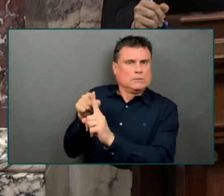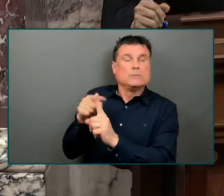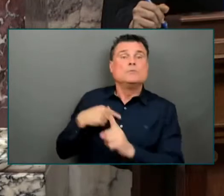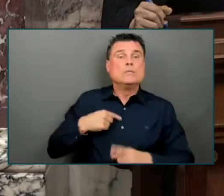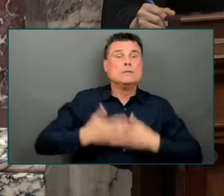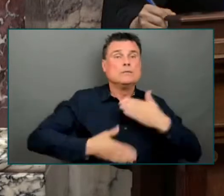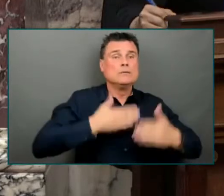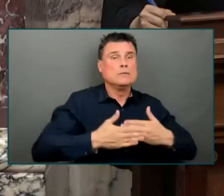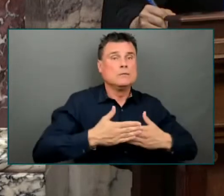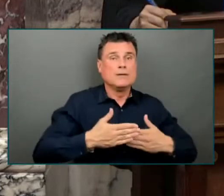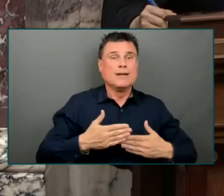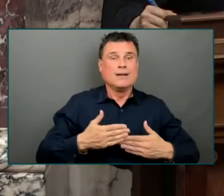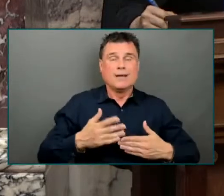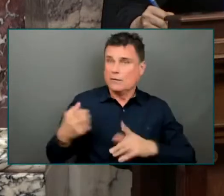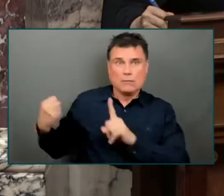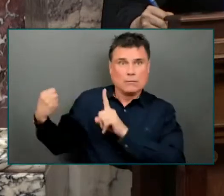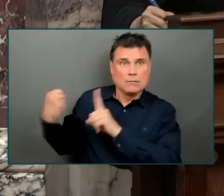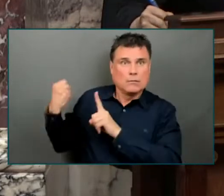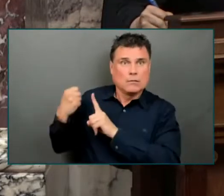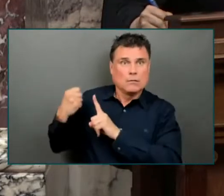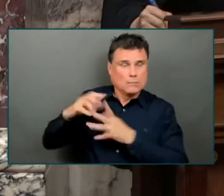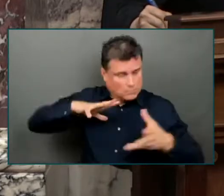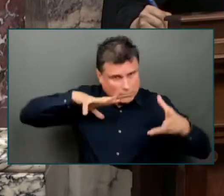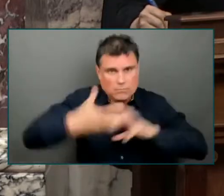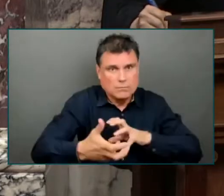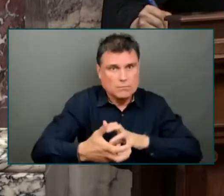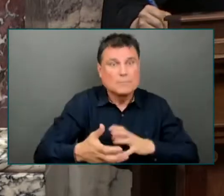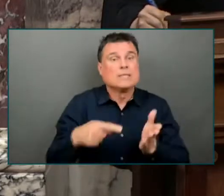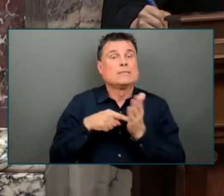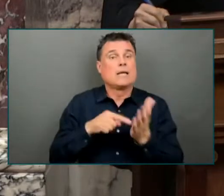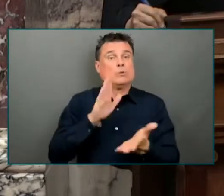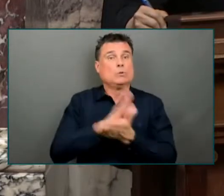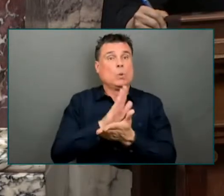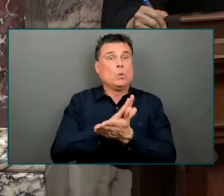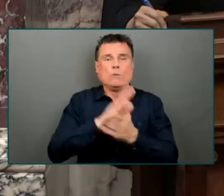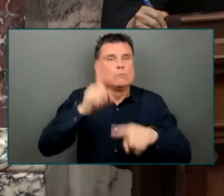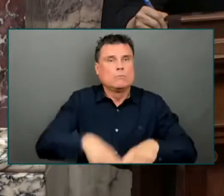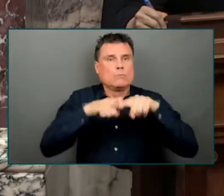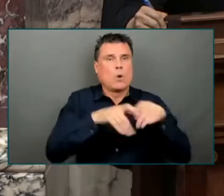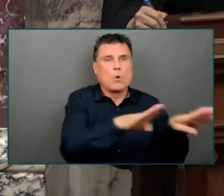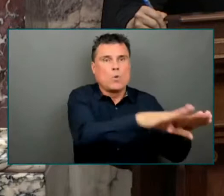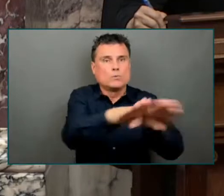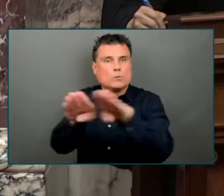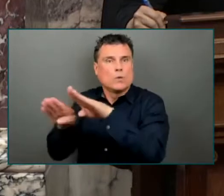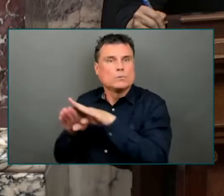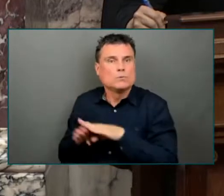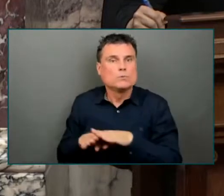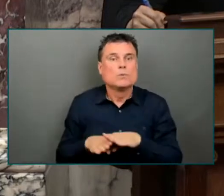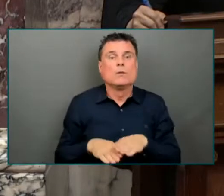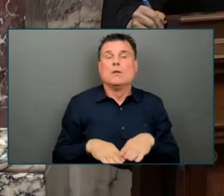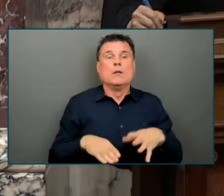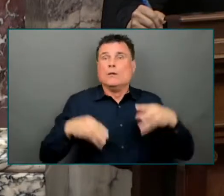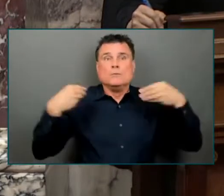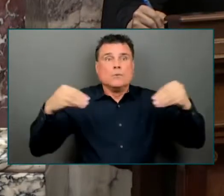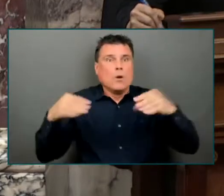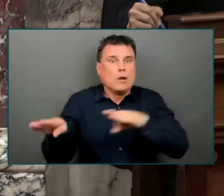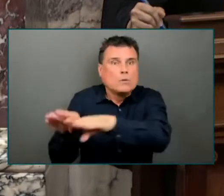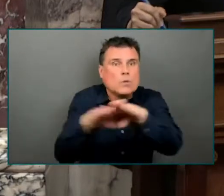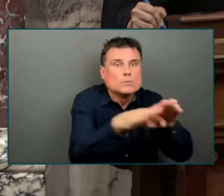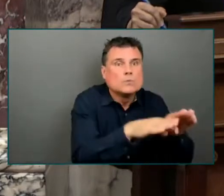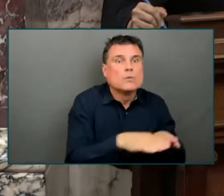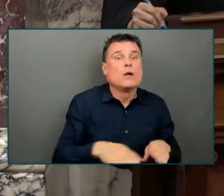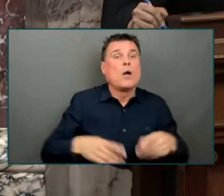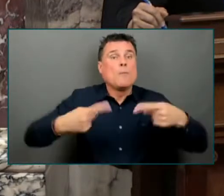and offices or the international borders, or with the introduction of new ideas like